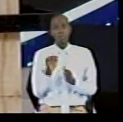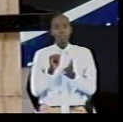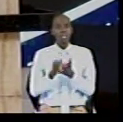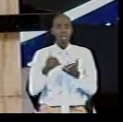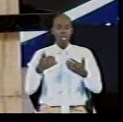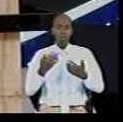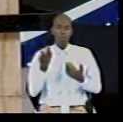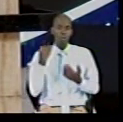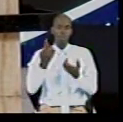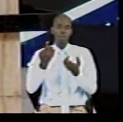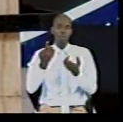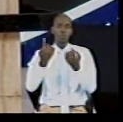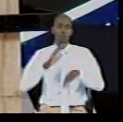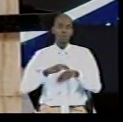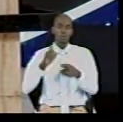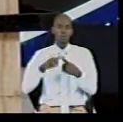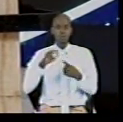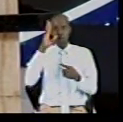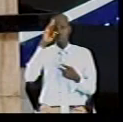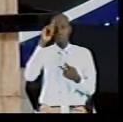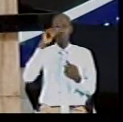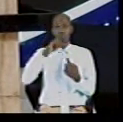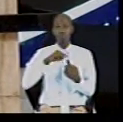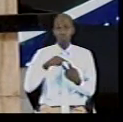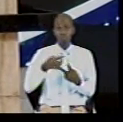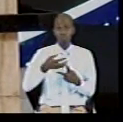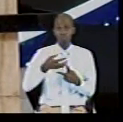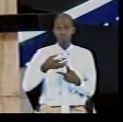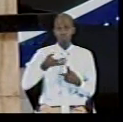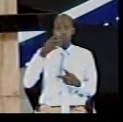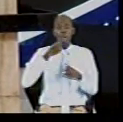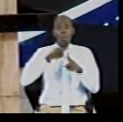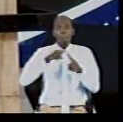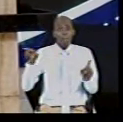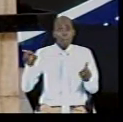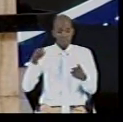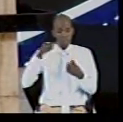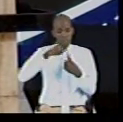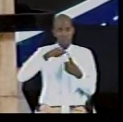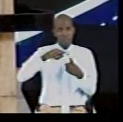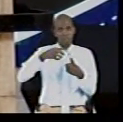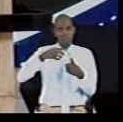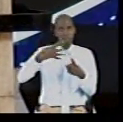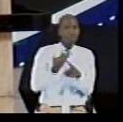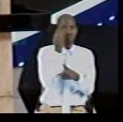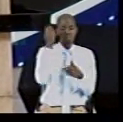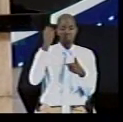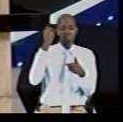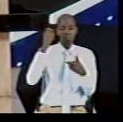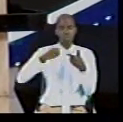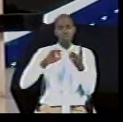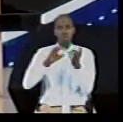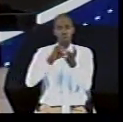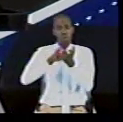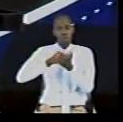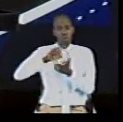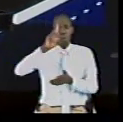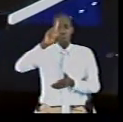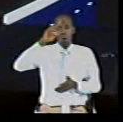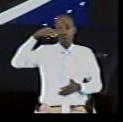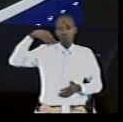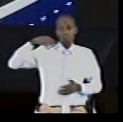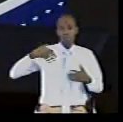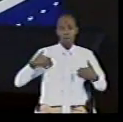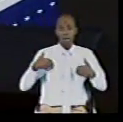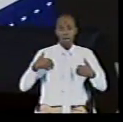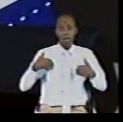him, but took the poor man's lamb and dressed it, prepared it